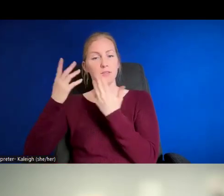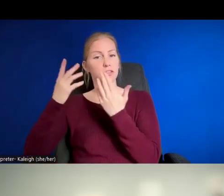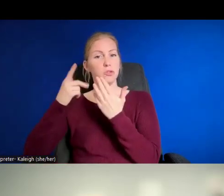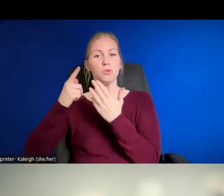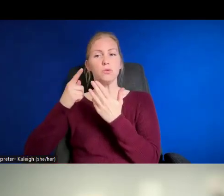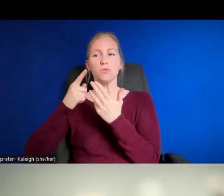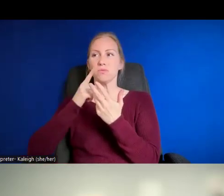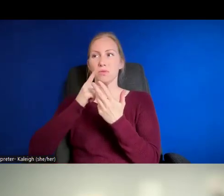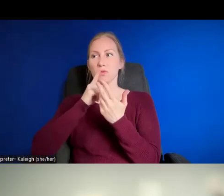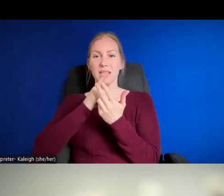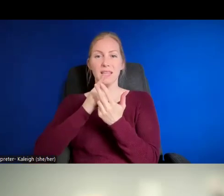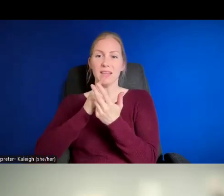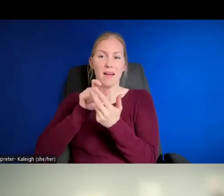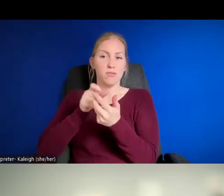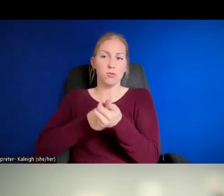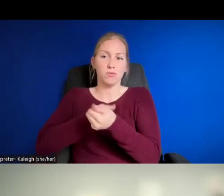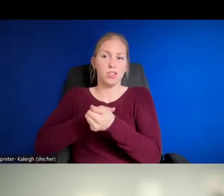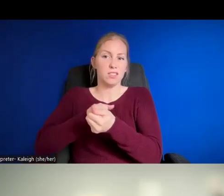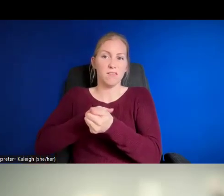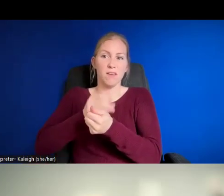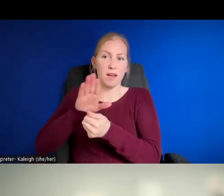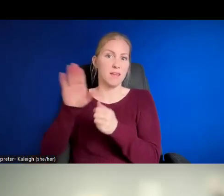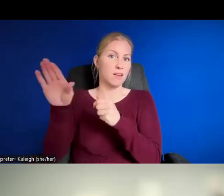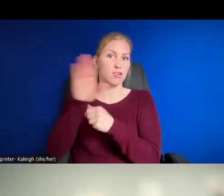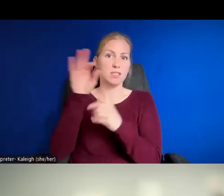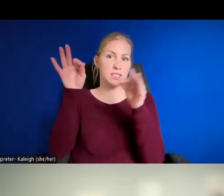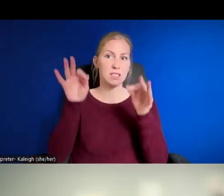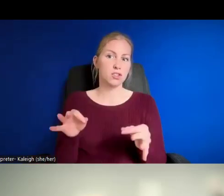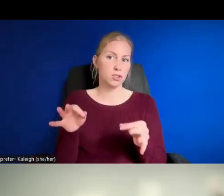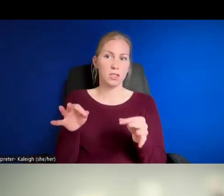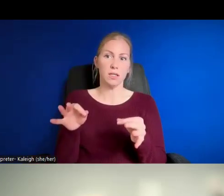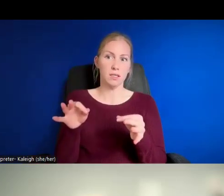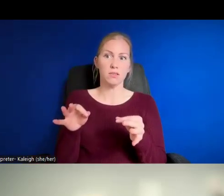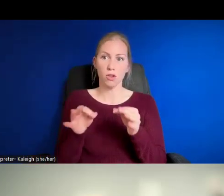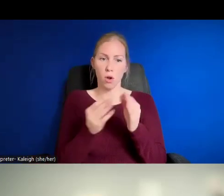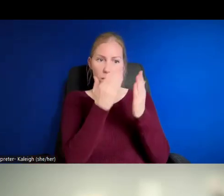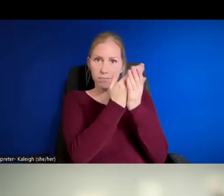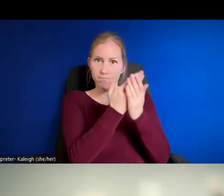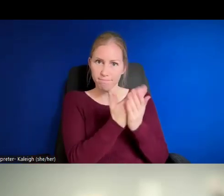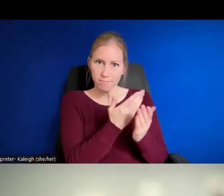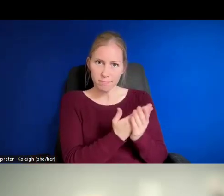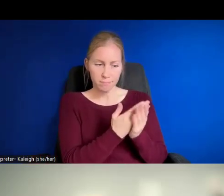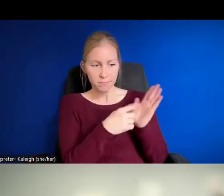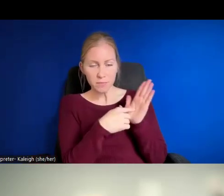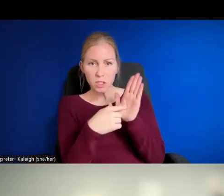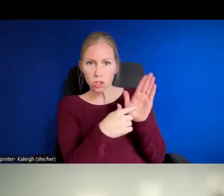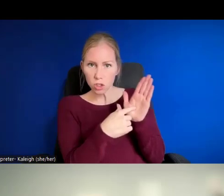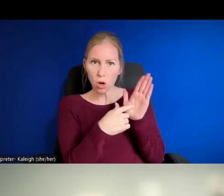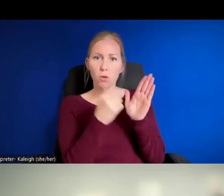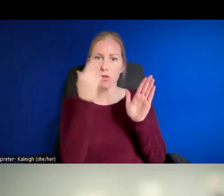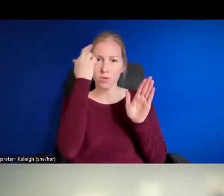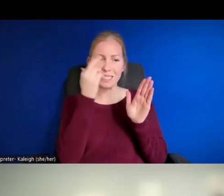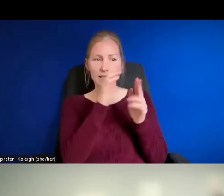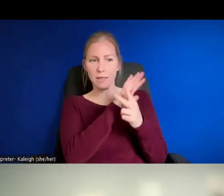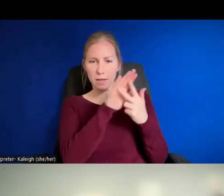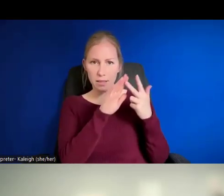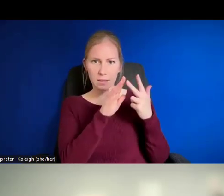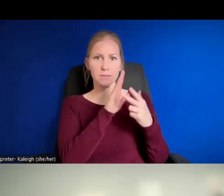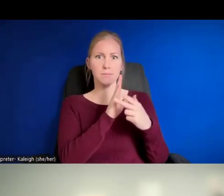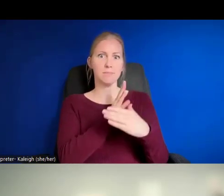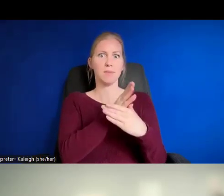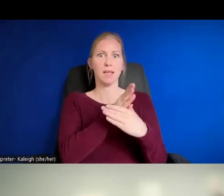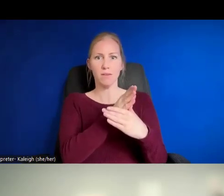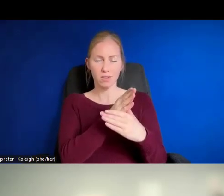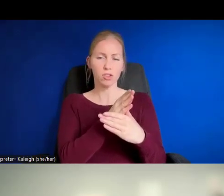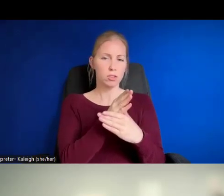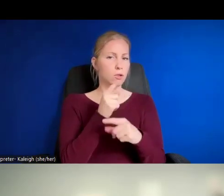justify and substantiate why these interventions are appropriate. Unfortunately, what we